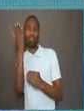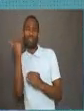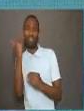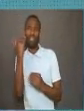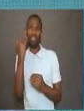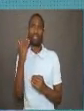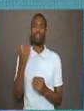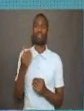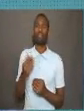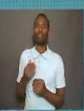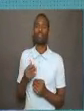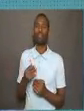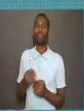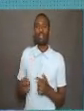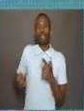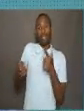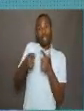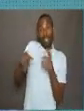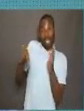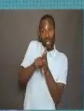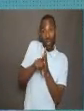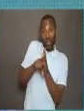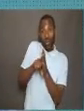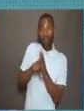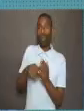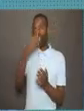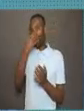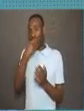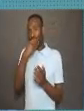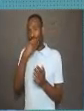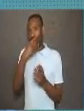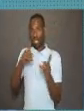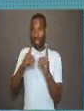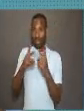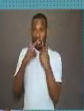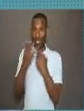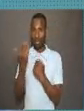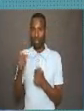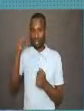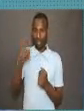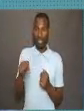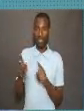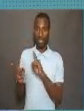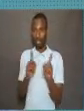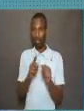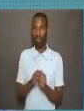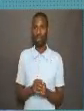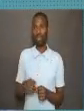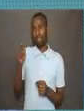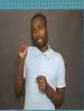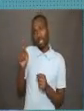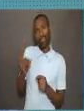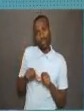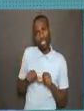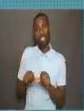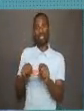Previously, we introduced the second law of thermodynamics. Today, we will be